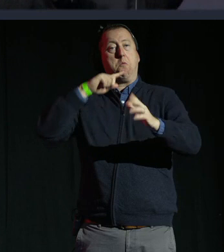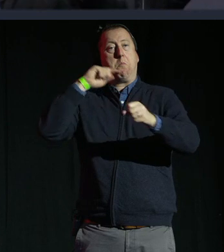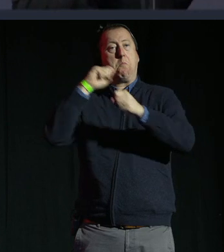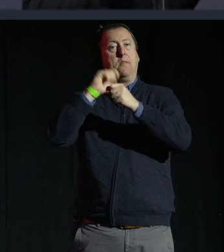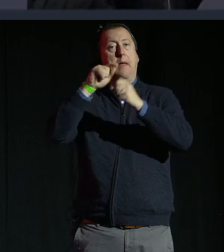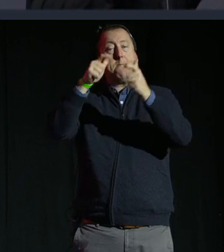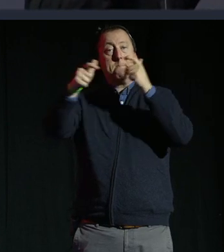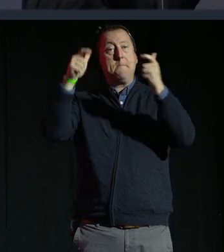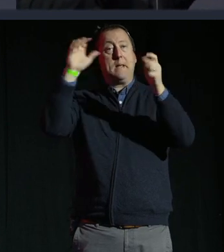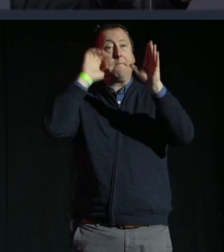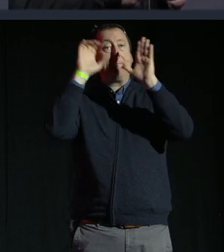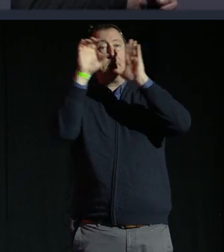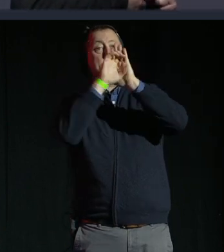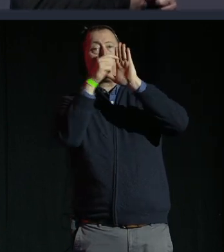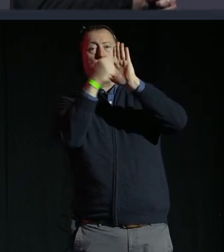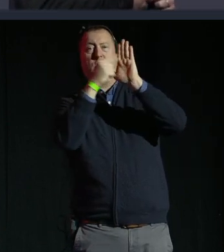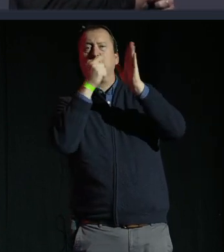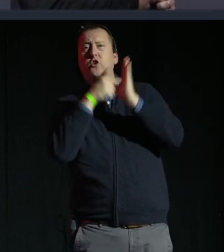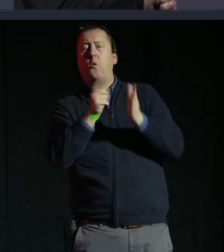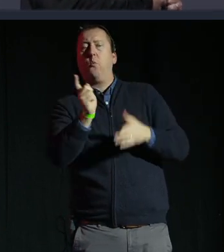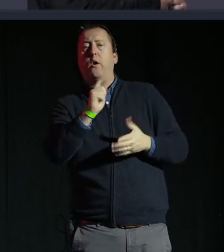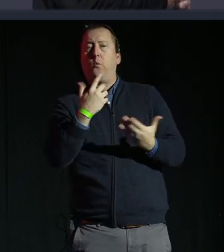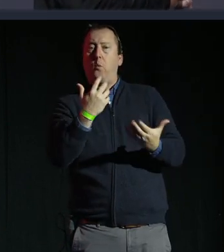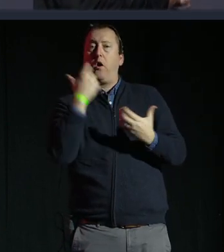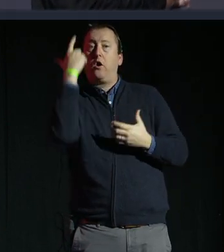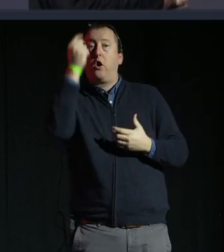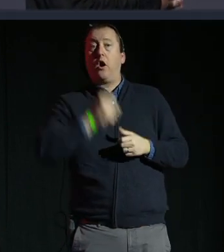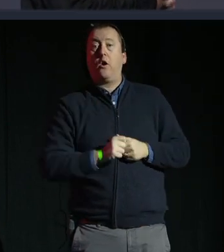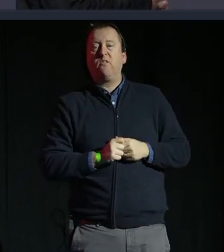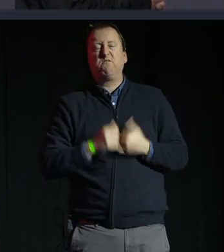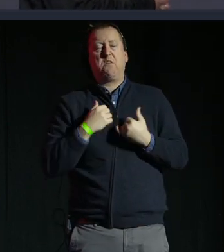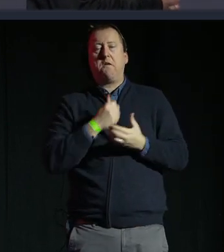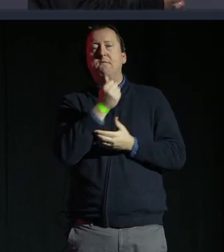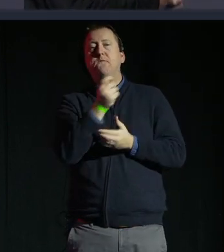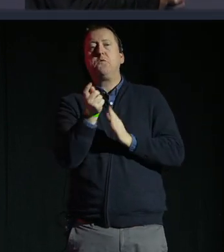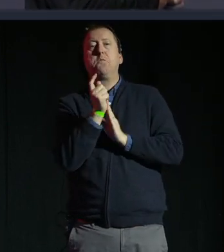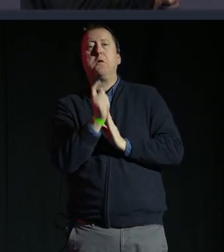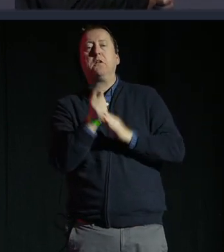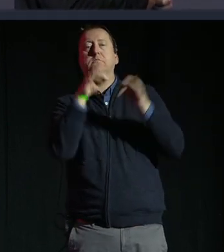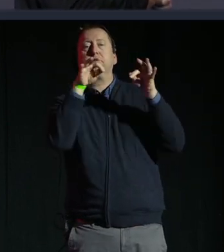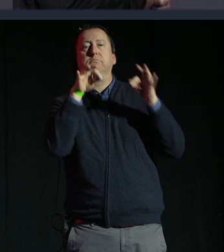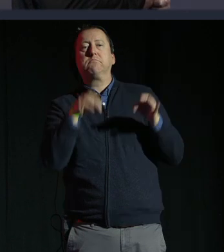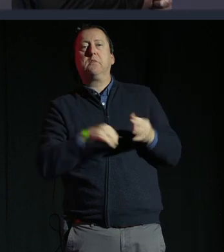where we are trying to go here. So I'm going to take a couple minutes to do that.